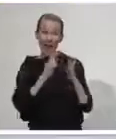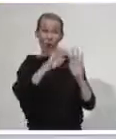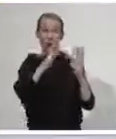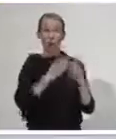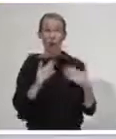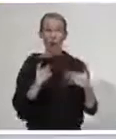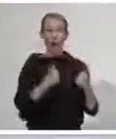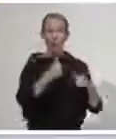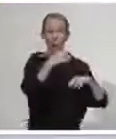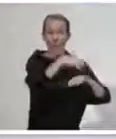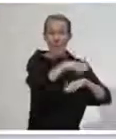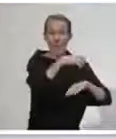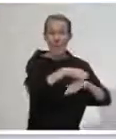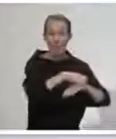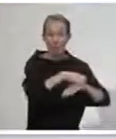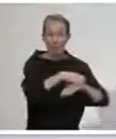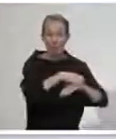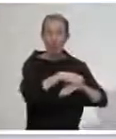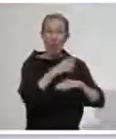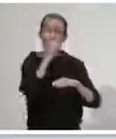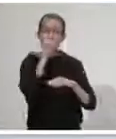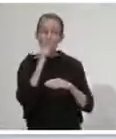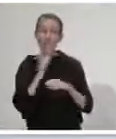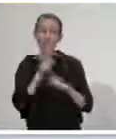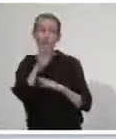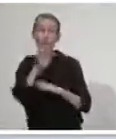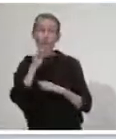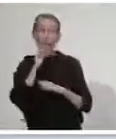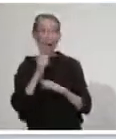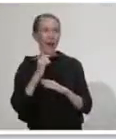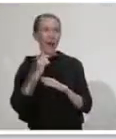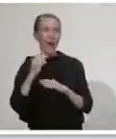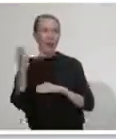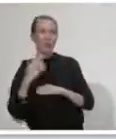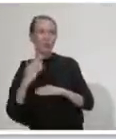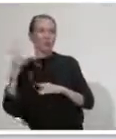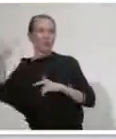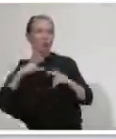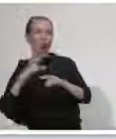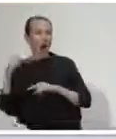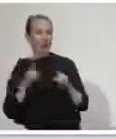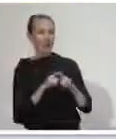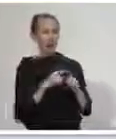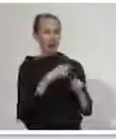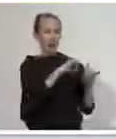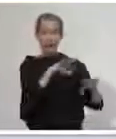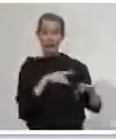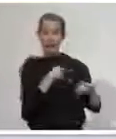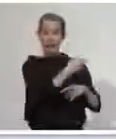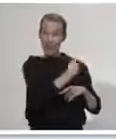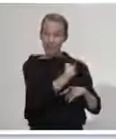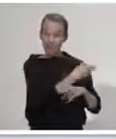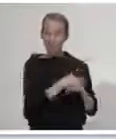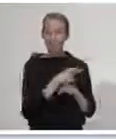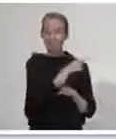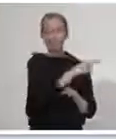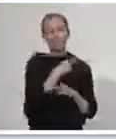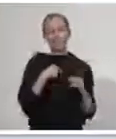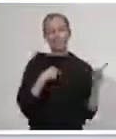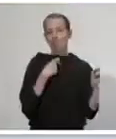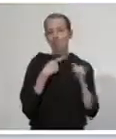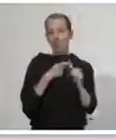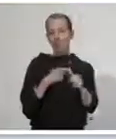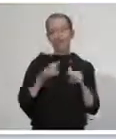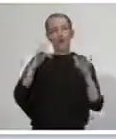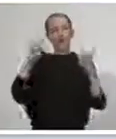consideration beyond working on the Trans-Tasman bubble. We have to make sure that whatever we do it well, that we get it right, that we maintain